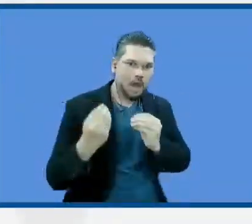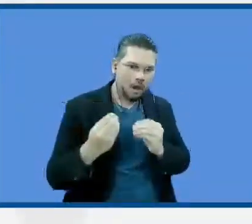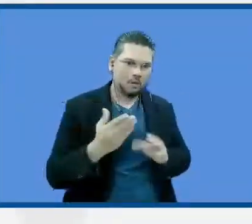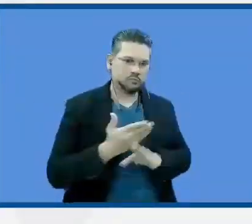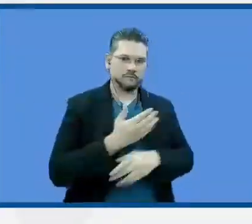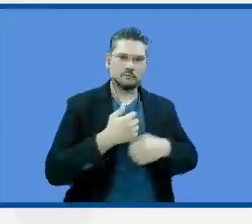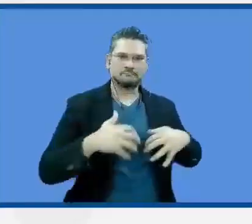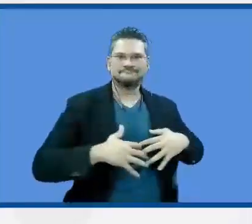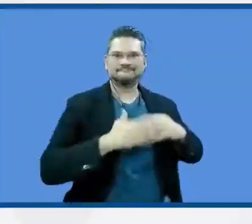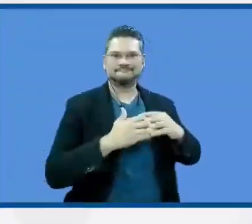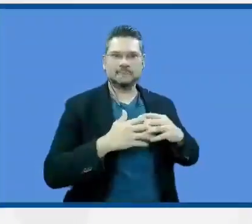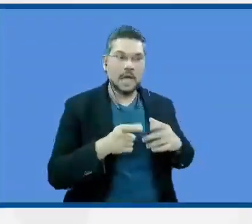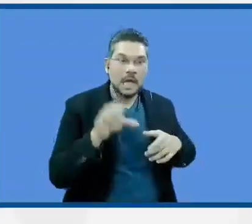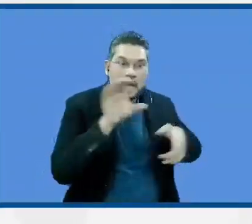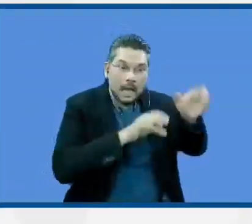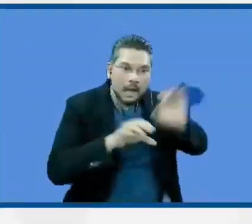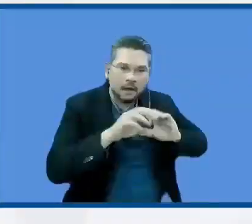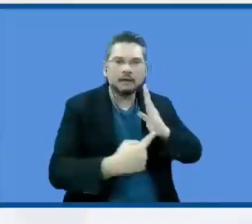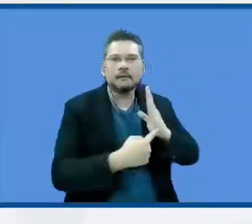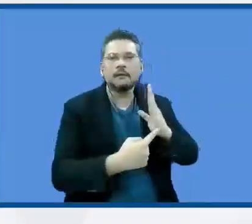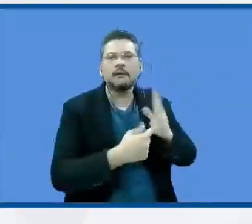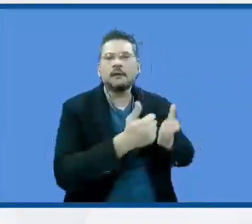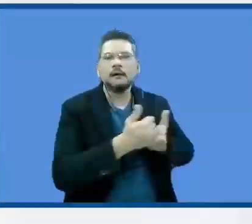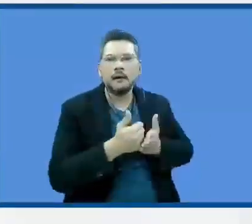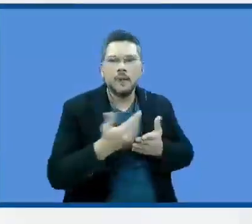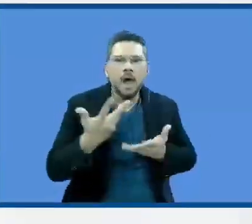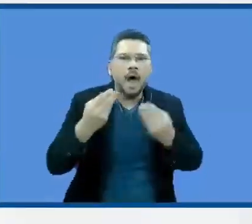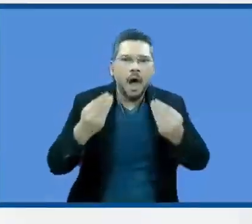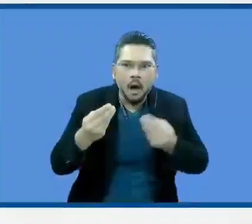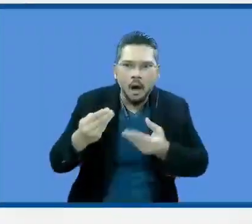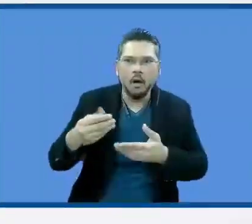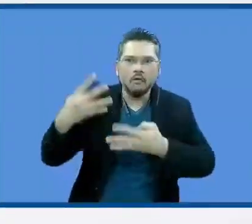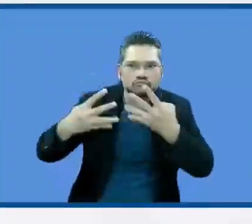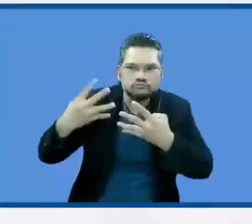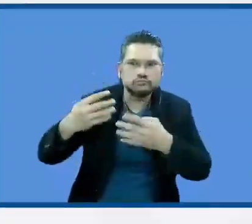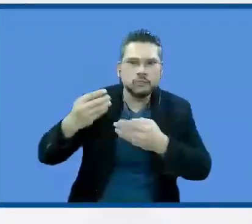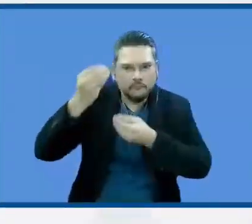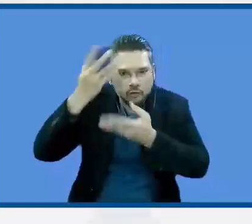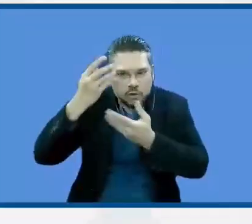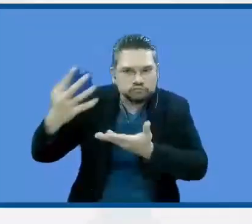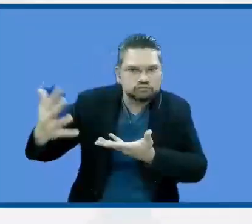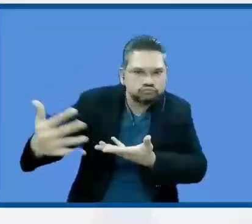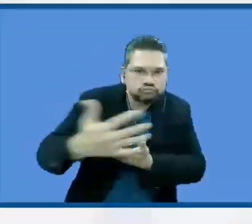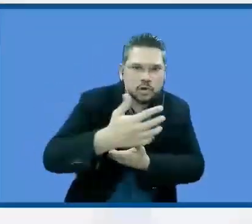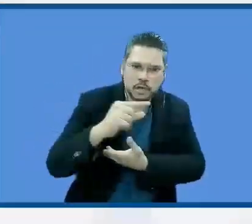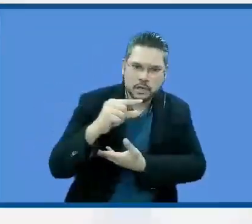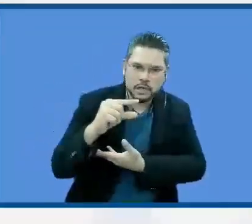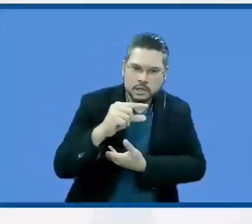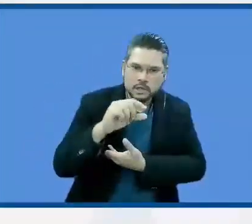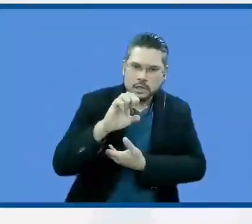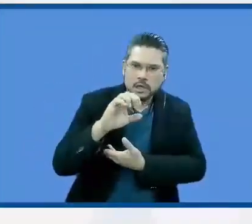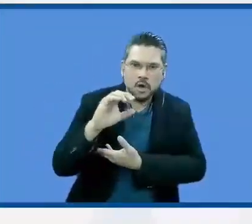gathering and analysis, including monitoring geospatial data using the remote sensing